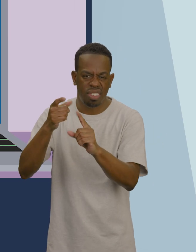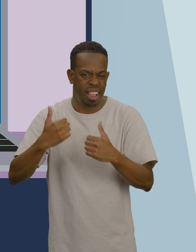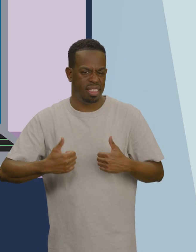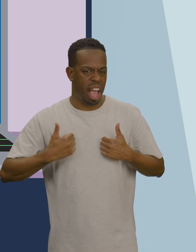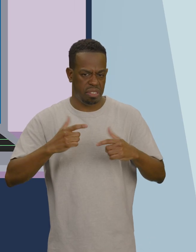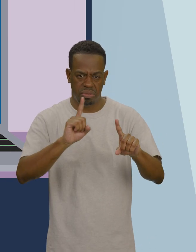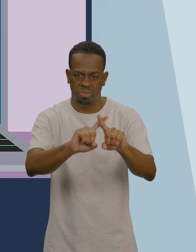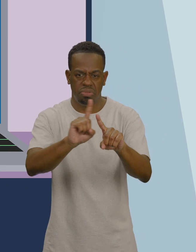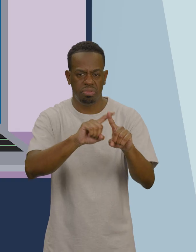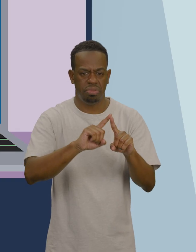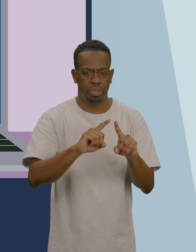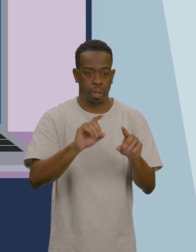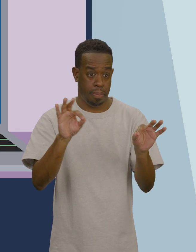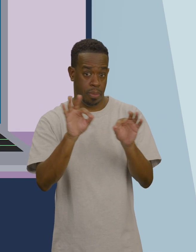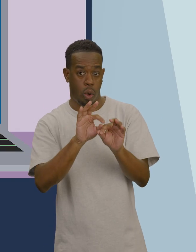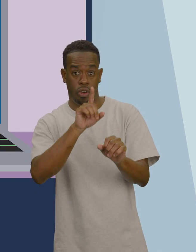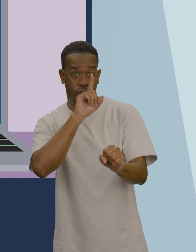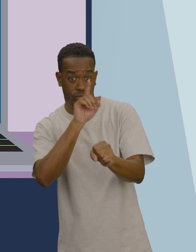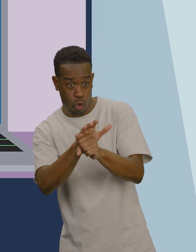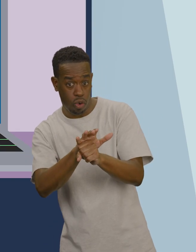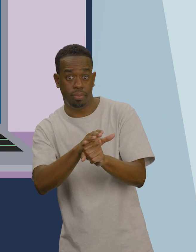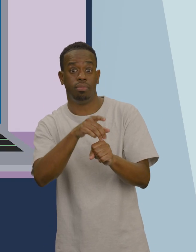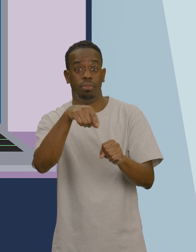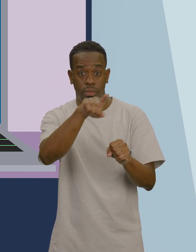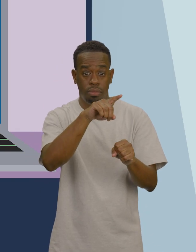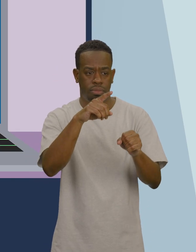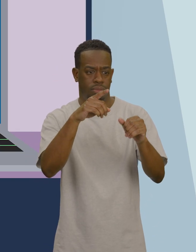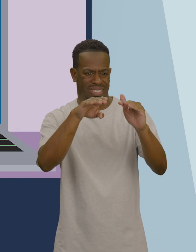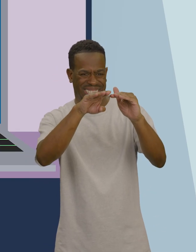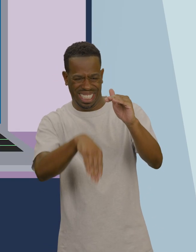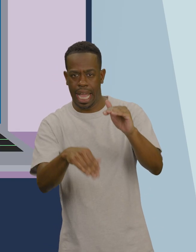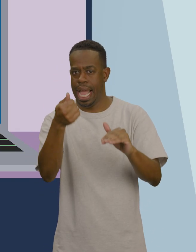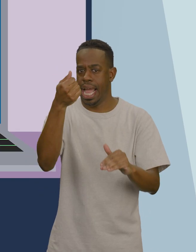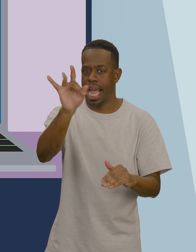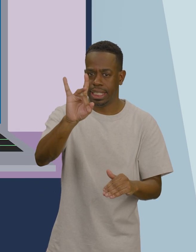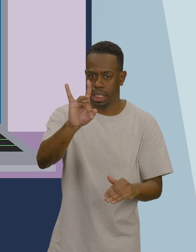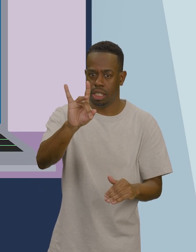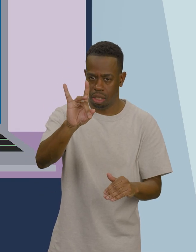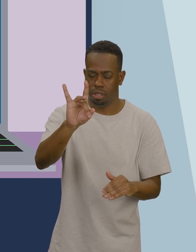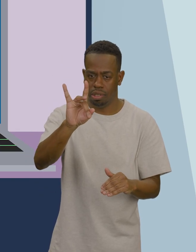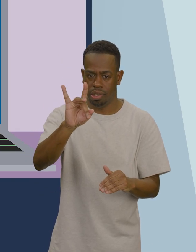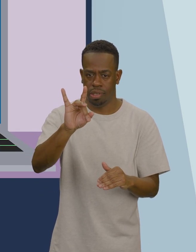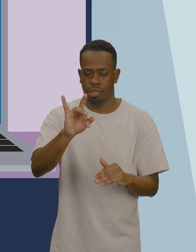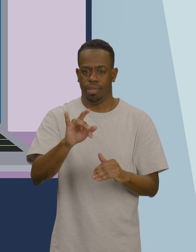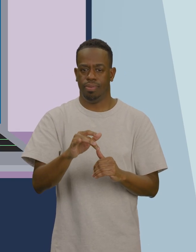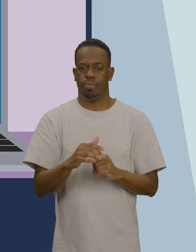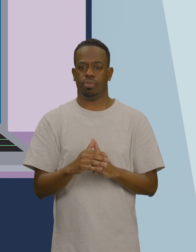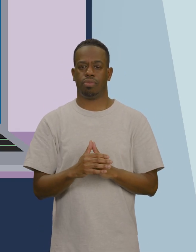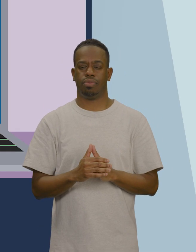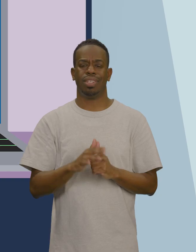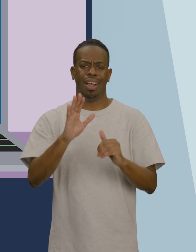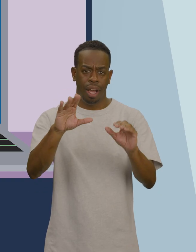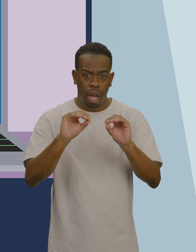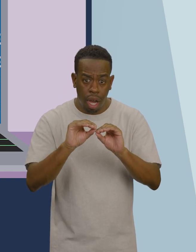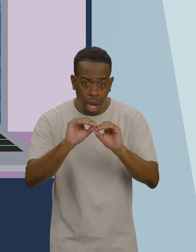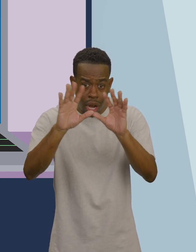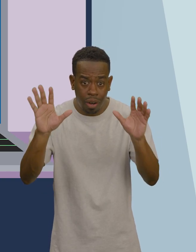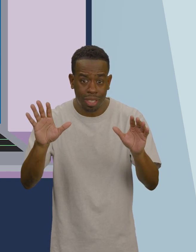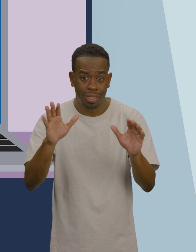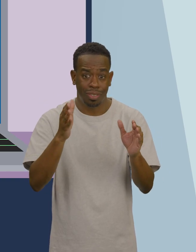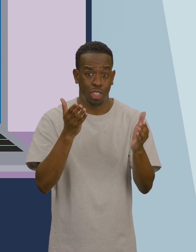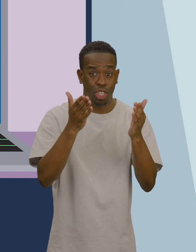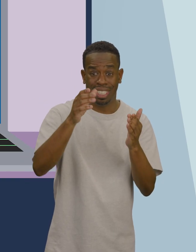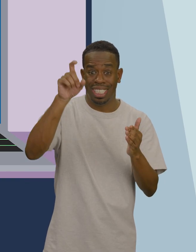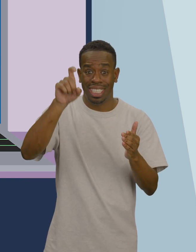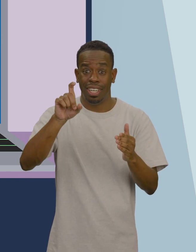any time of their lives as long as it's confirmed that their intellectual or developmental disability began before age 18. And obviously, the